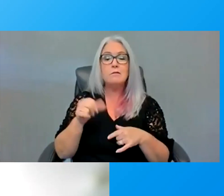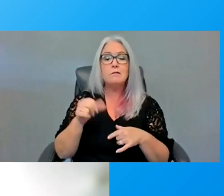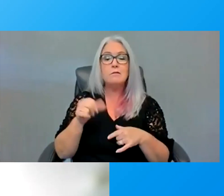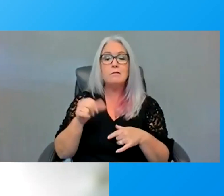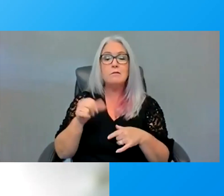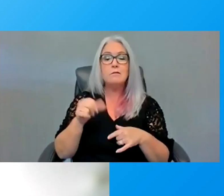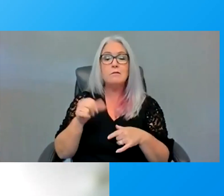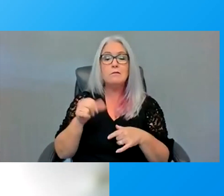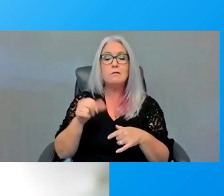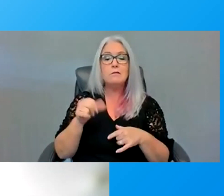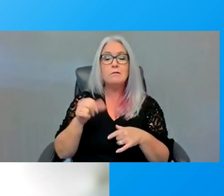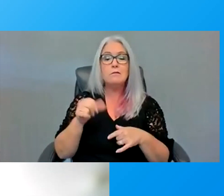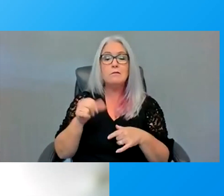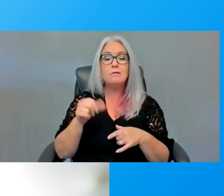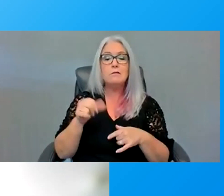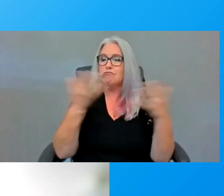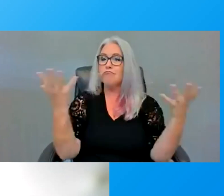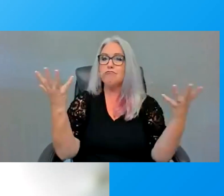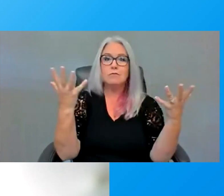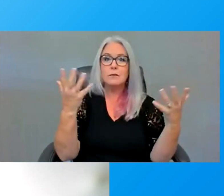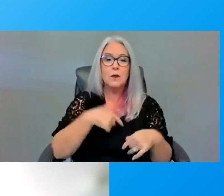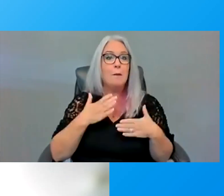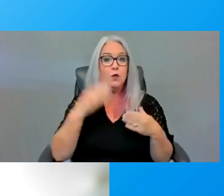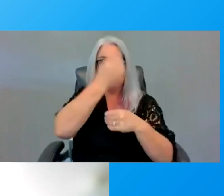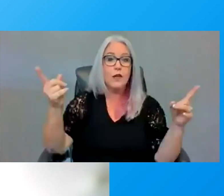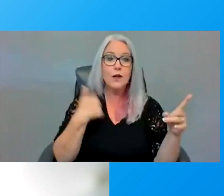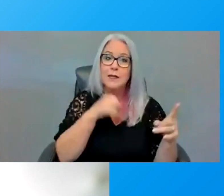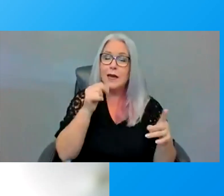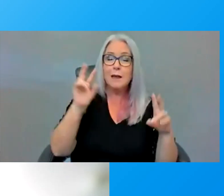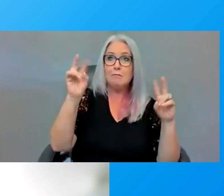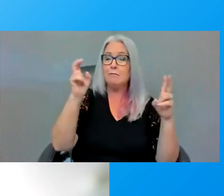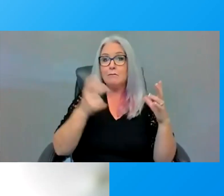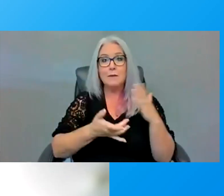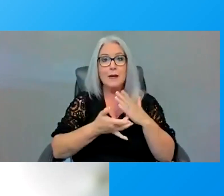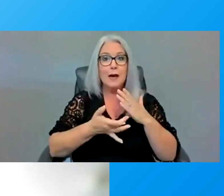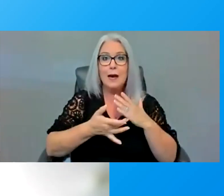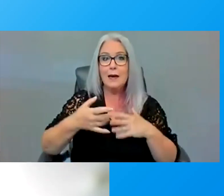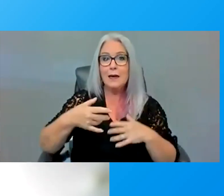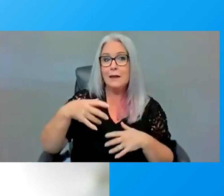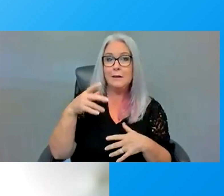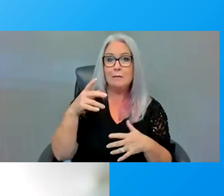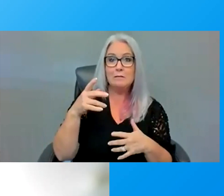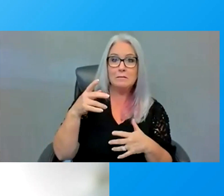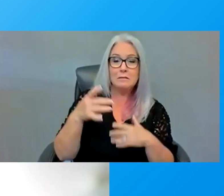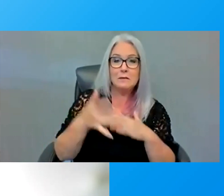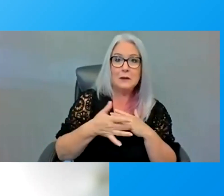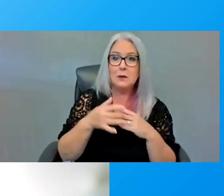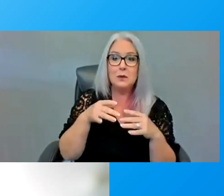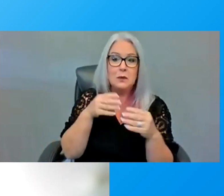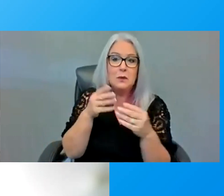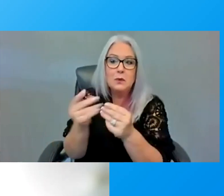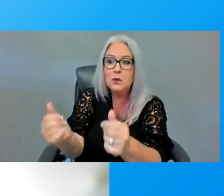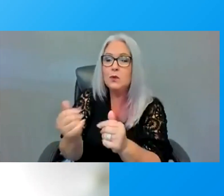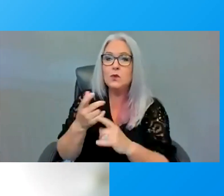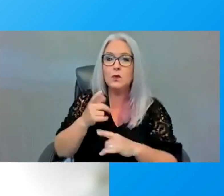very straightforward and not like a high tech, high expense solution. And so before you kind of invest